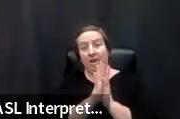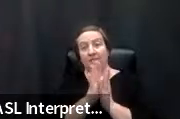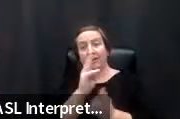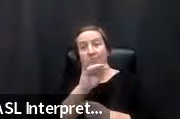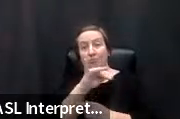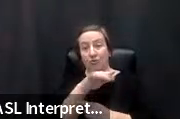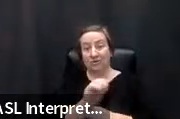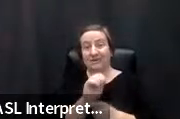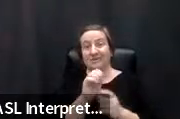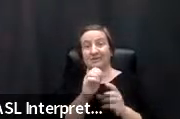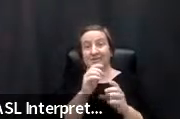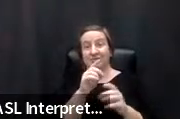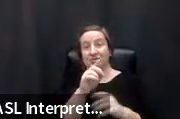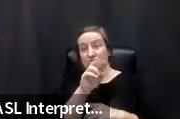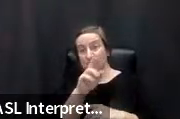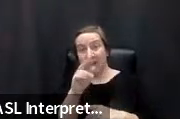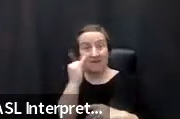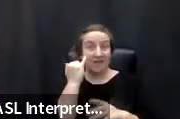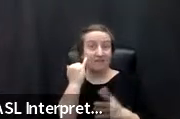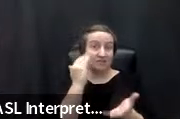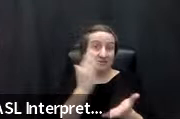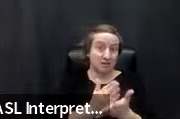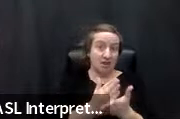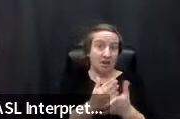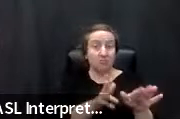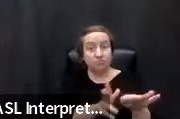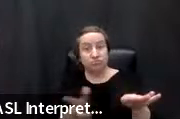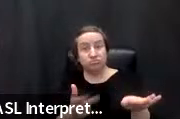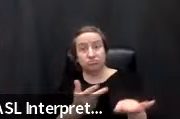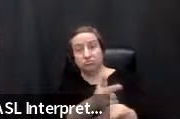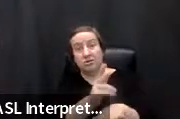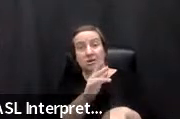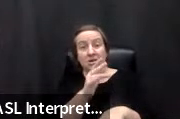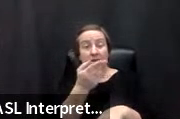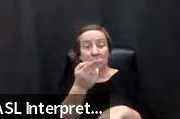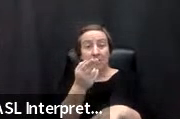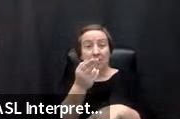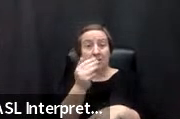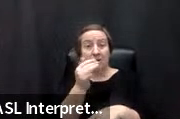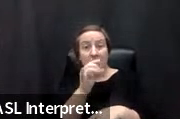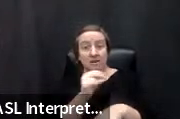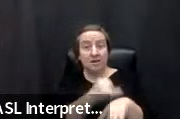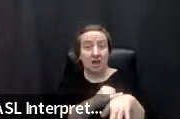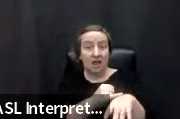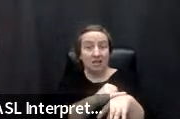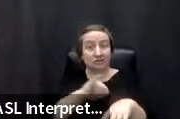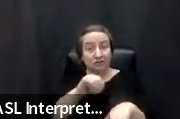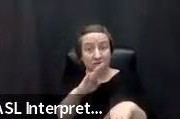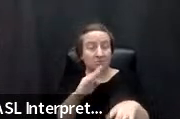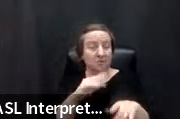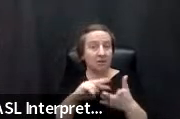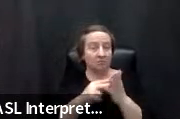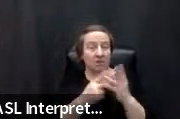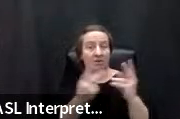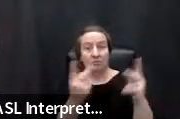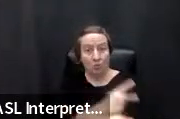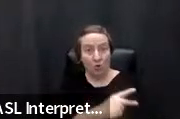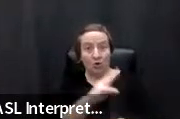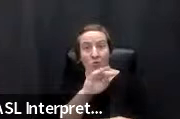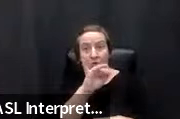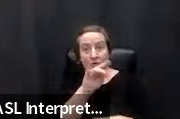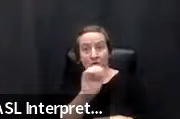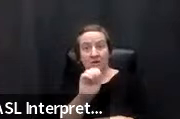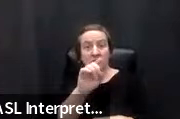if you remove the Hayden Island interchange, which will then increase congestion through that